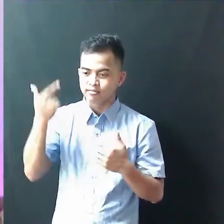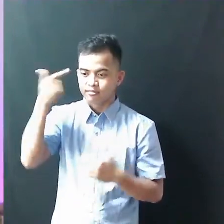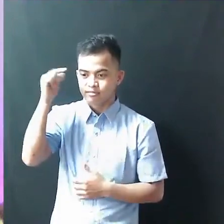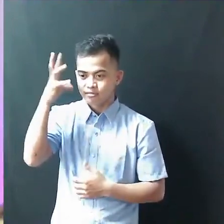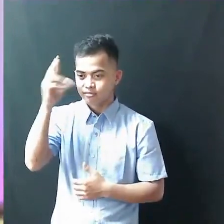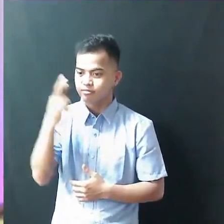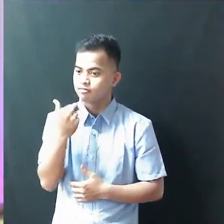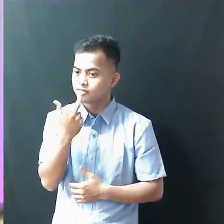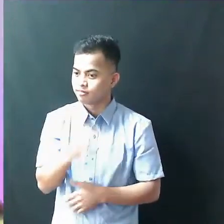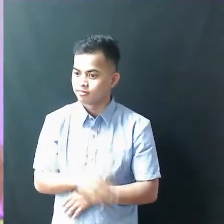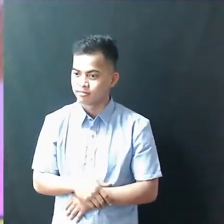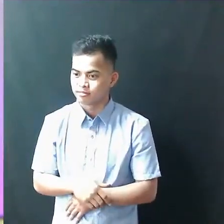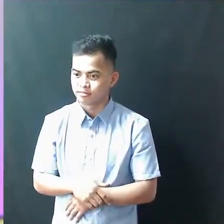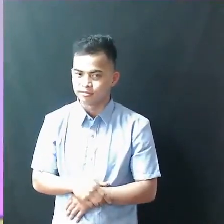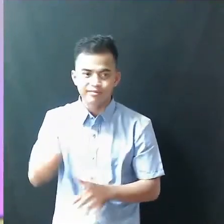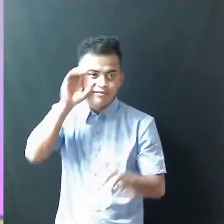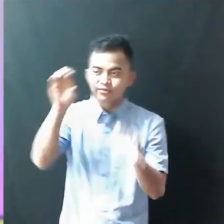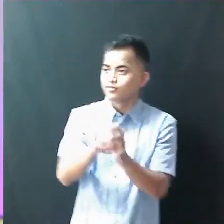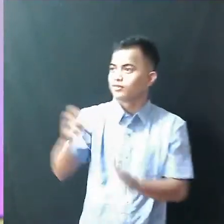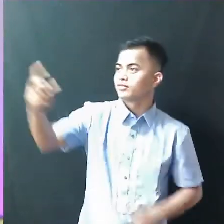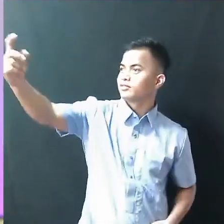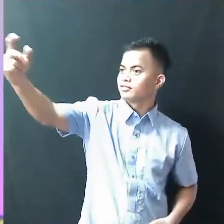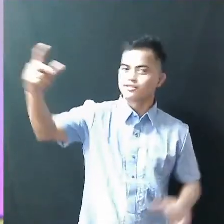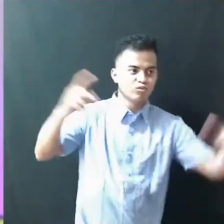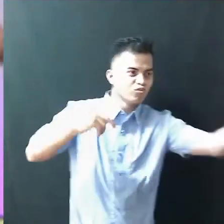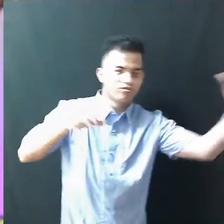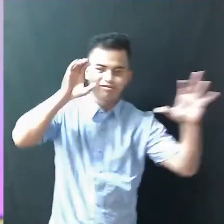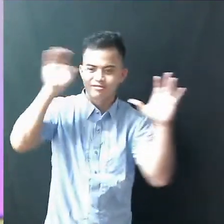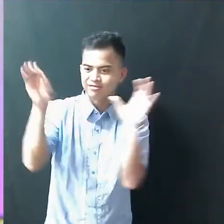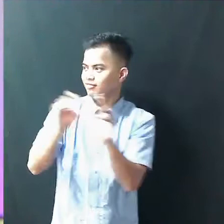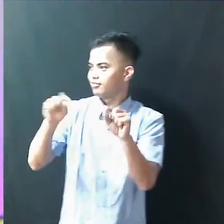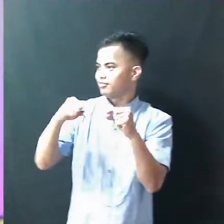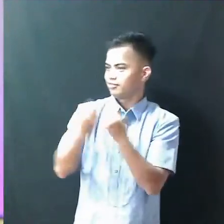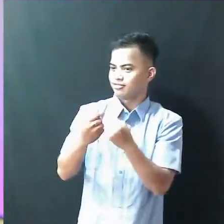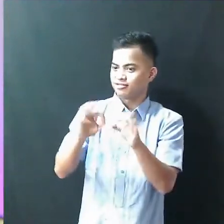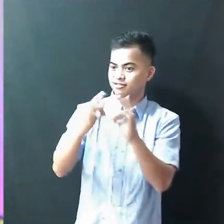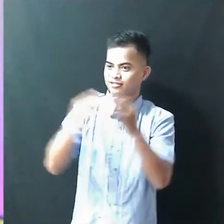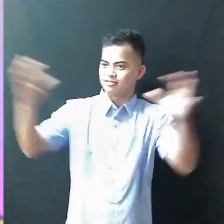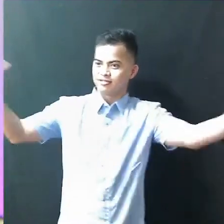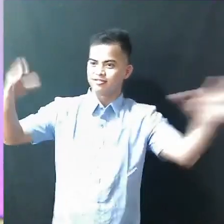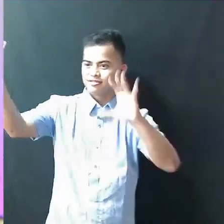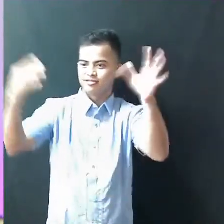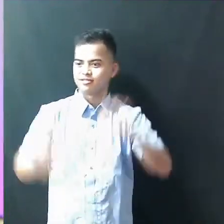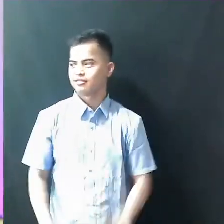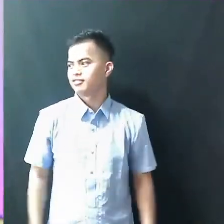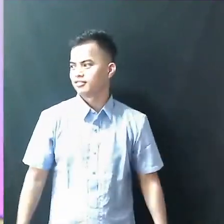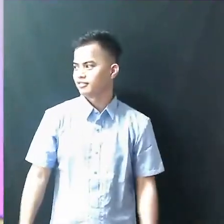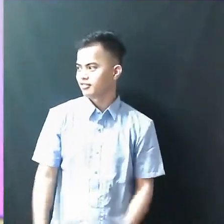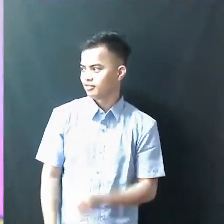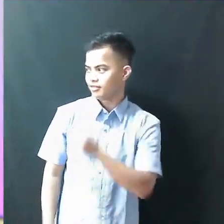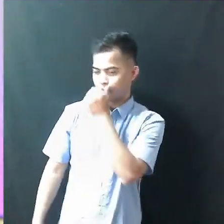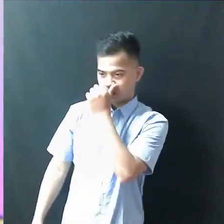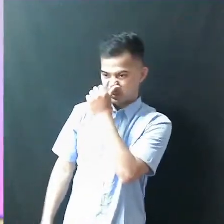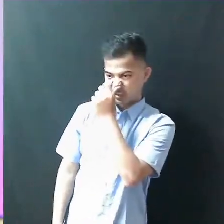picture lang, way klaro. So we'll take our group picture tonight as a church. Kung nakay red or green, kung wala kay red or green, Pastor, unsay ang